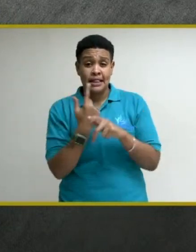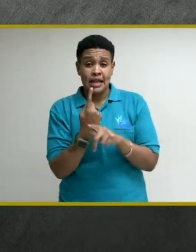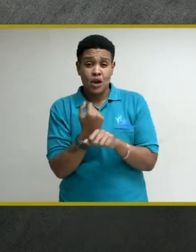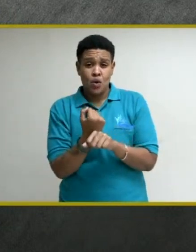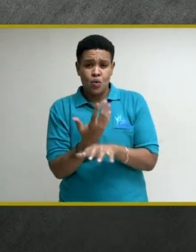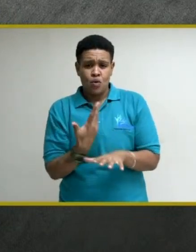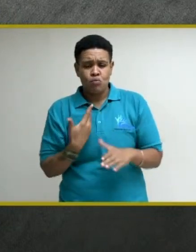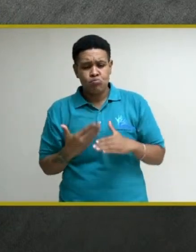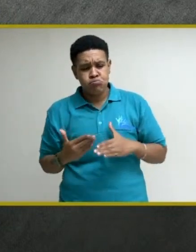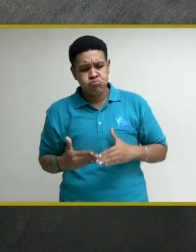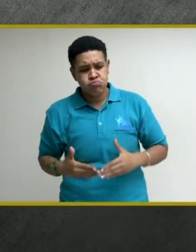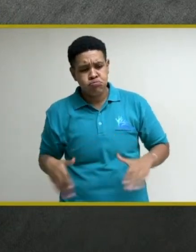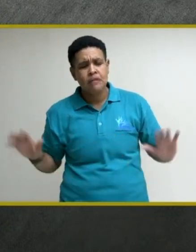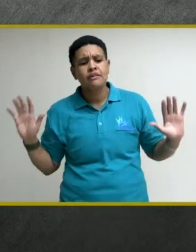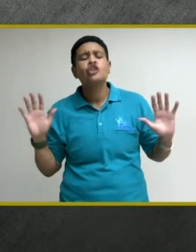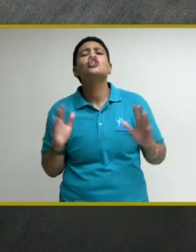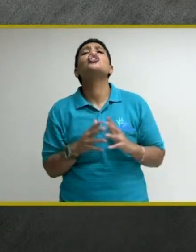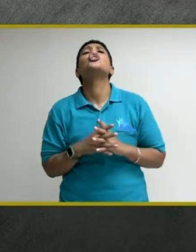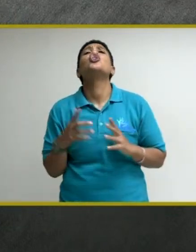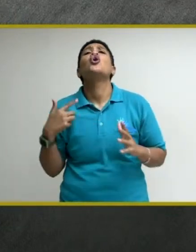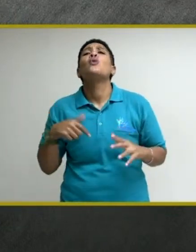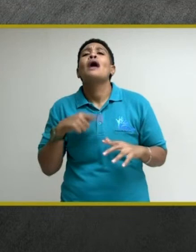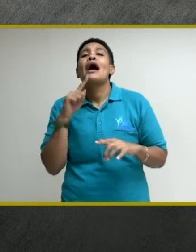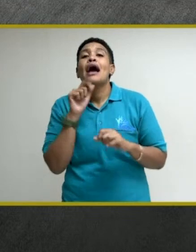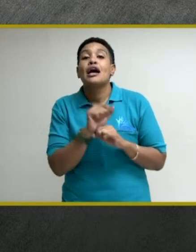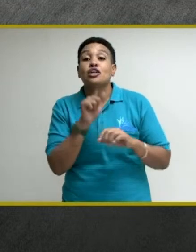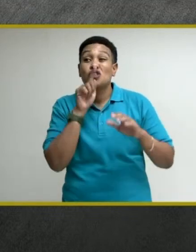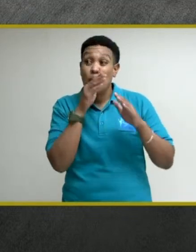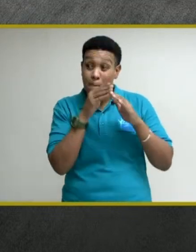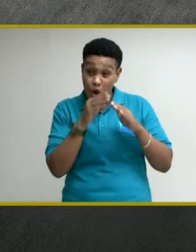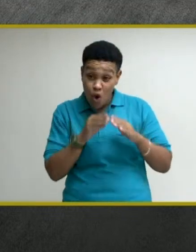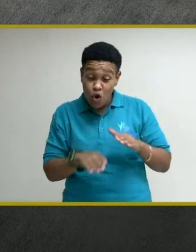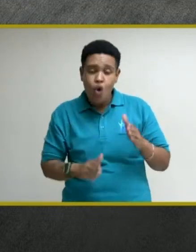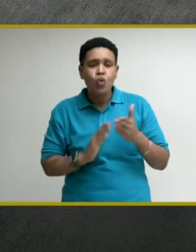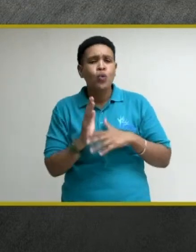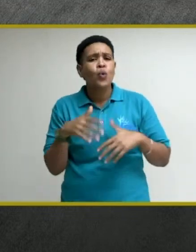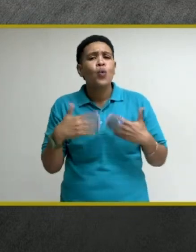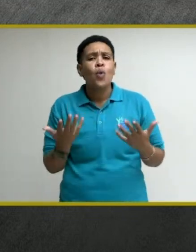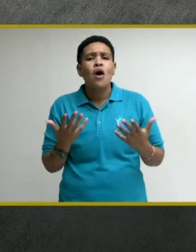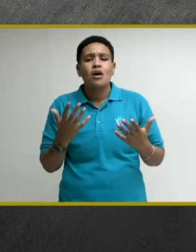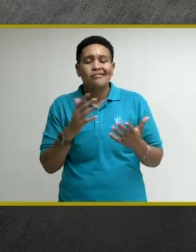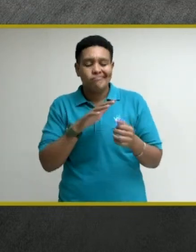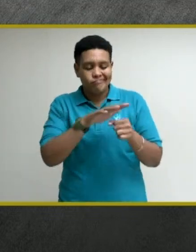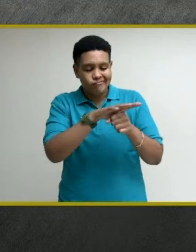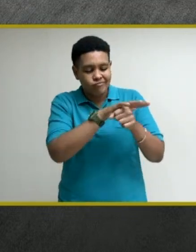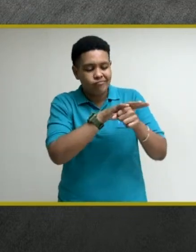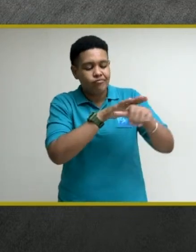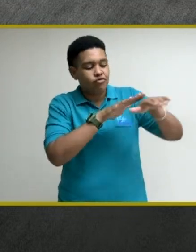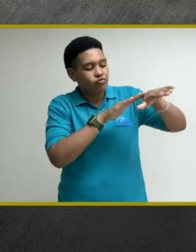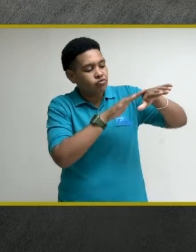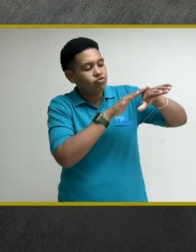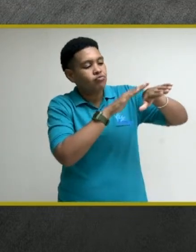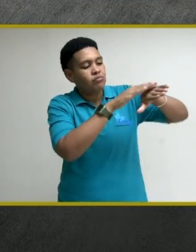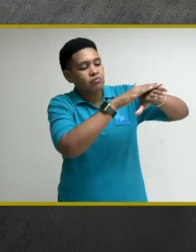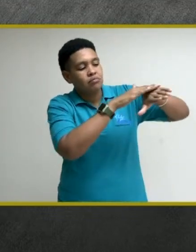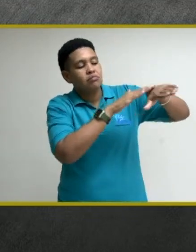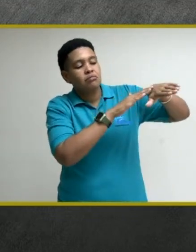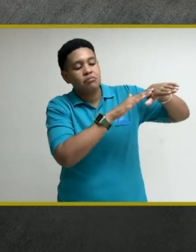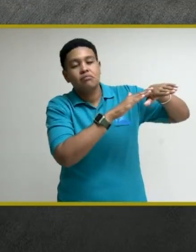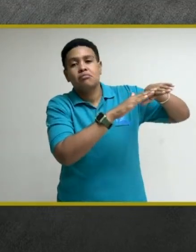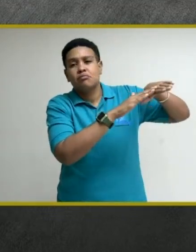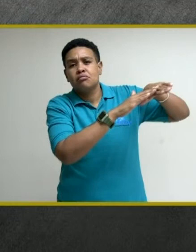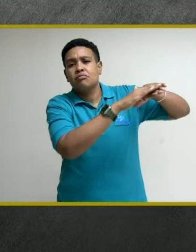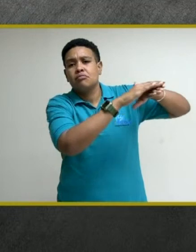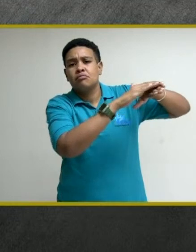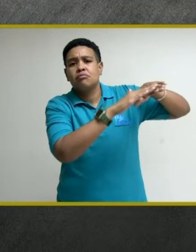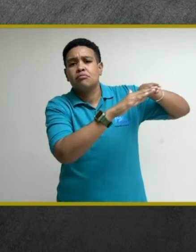workers. So we actually broke it down by region so that we could get an idea of